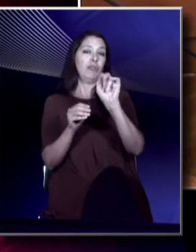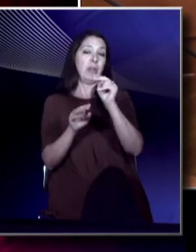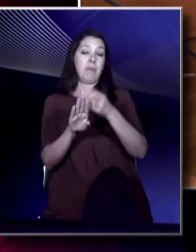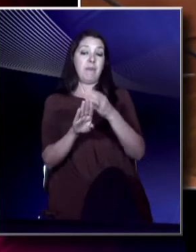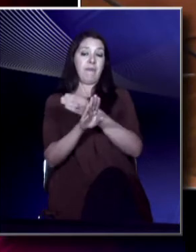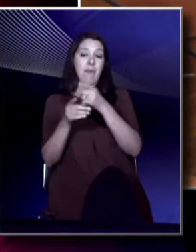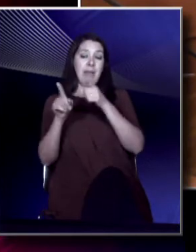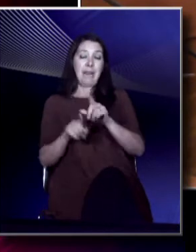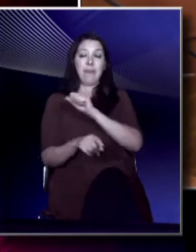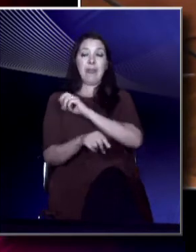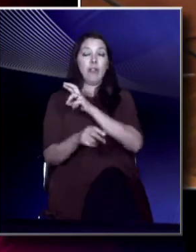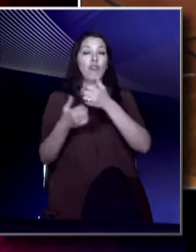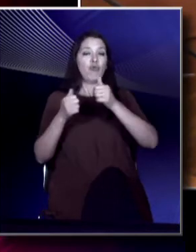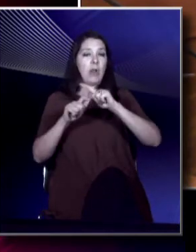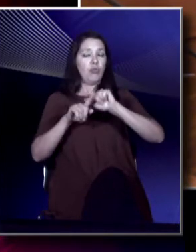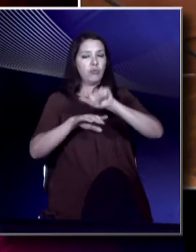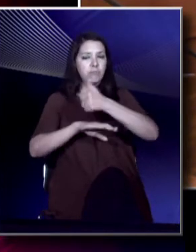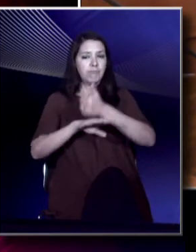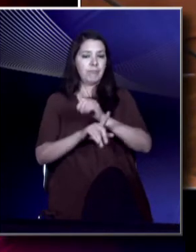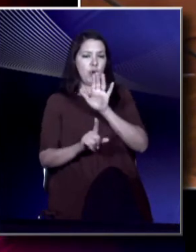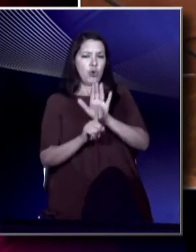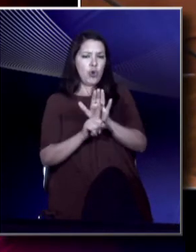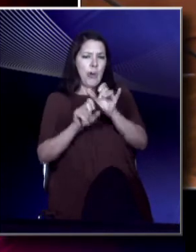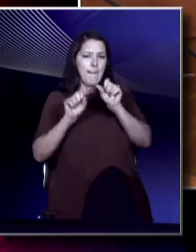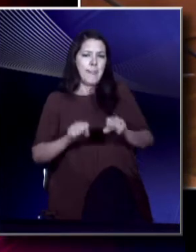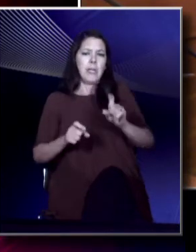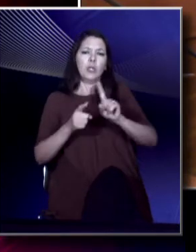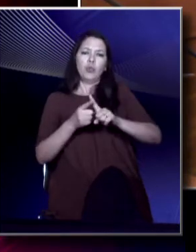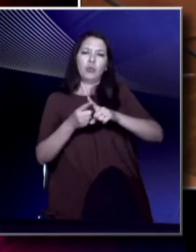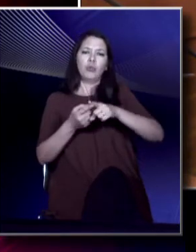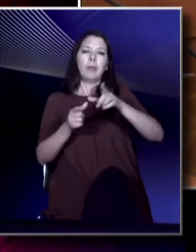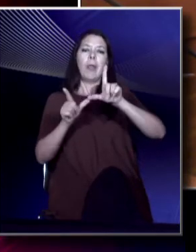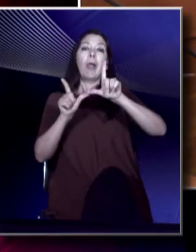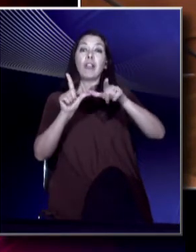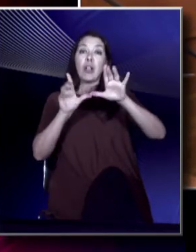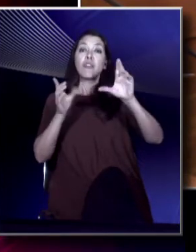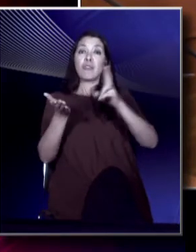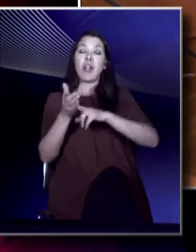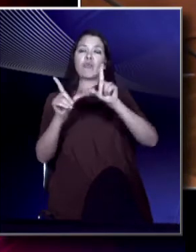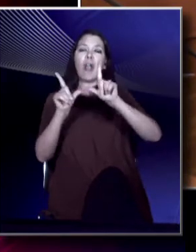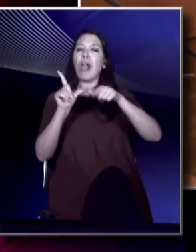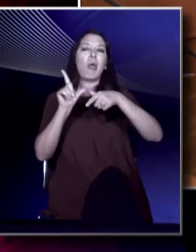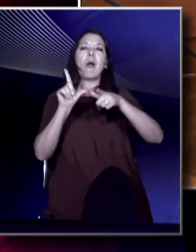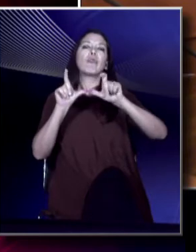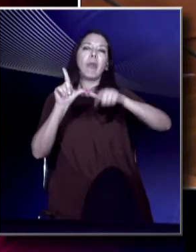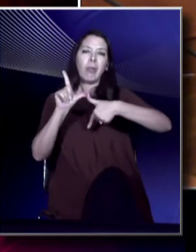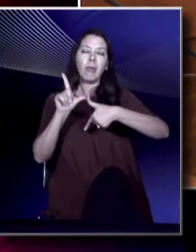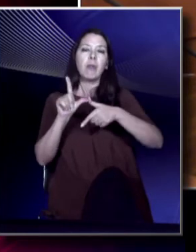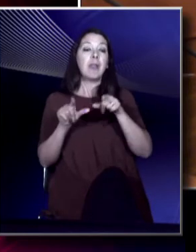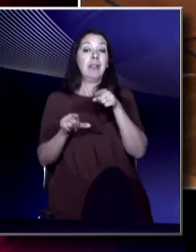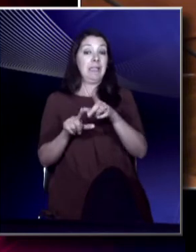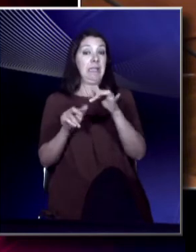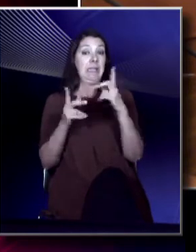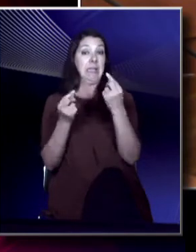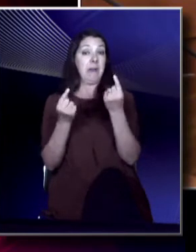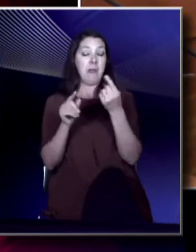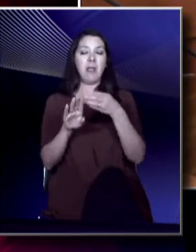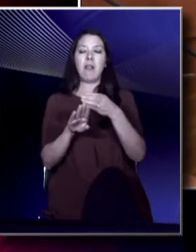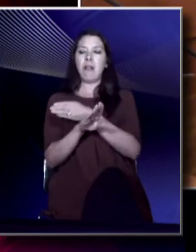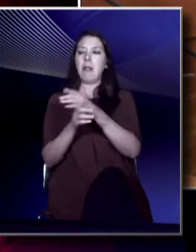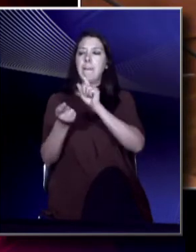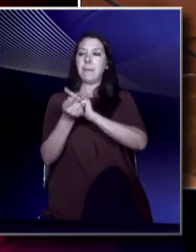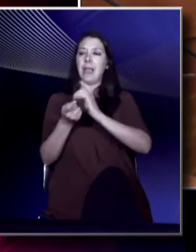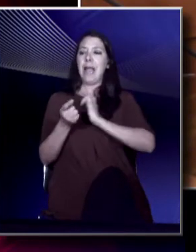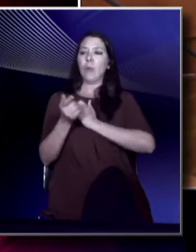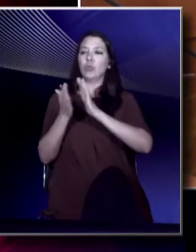tried to establish her unilateral ability to end a contract with the school district, Ms. Reichman met with the leadership of my school district and